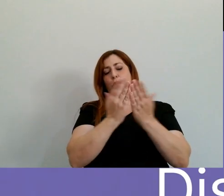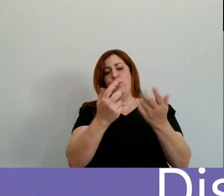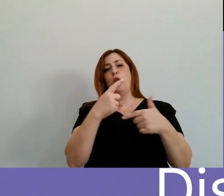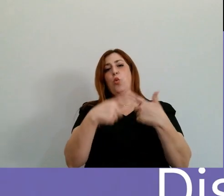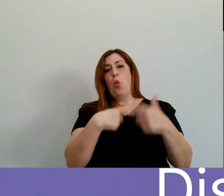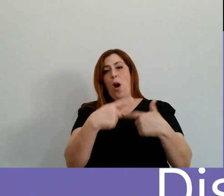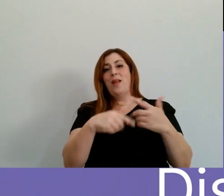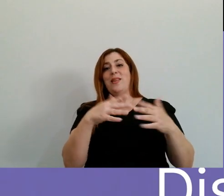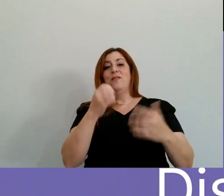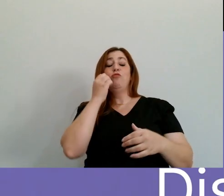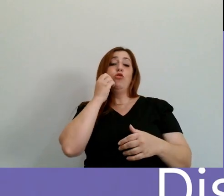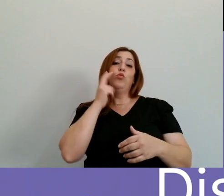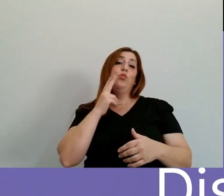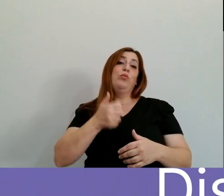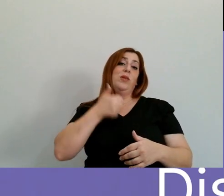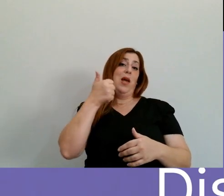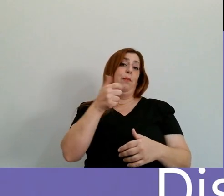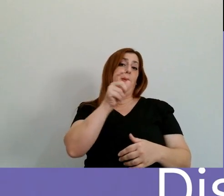autistic people.